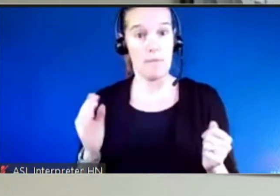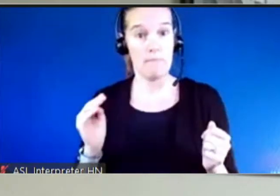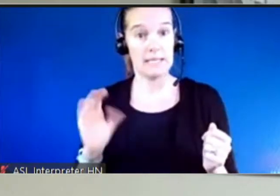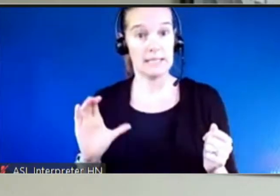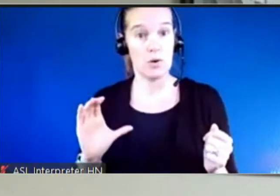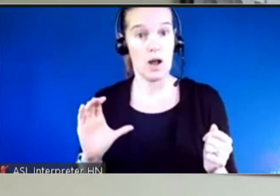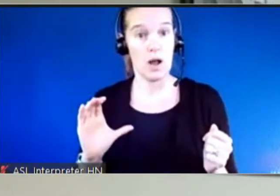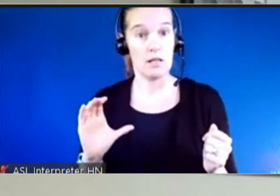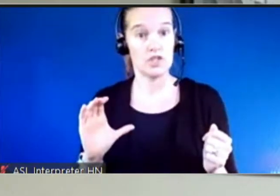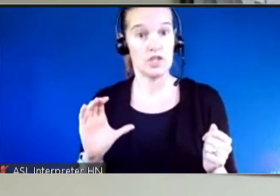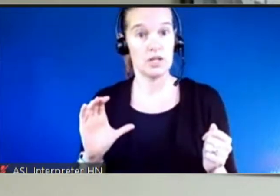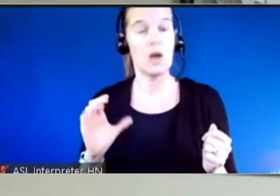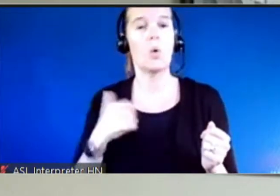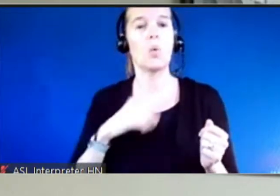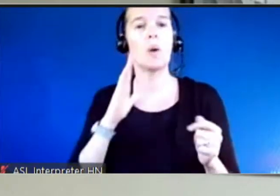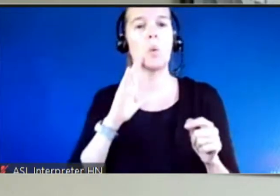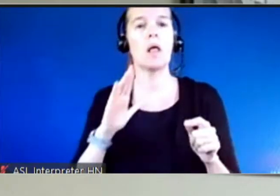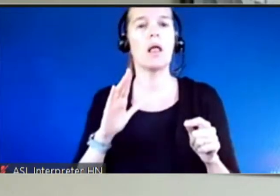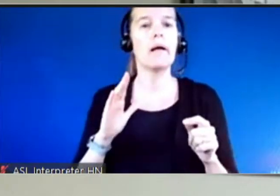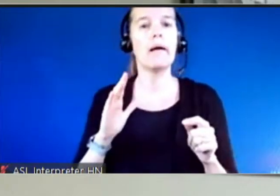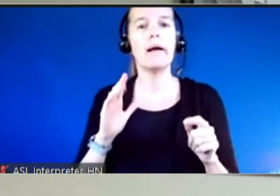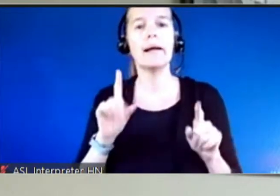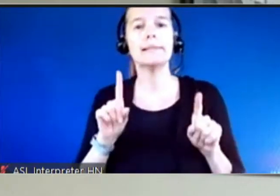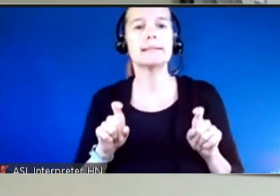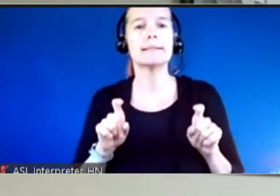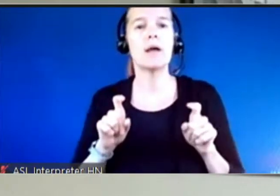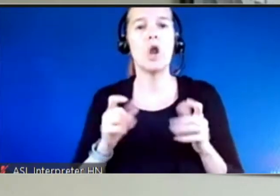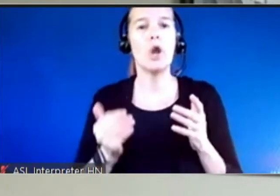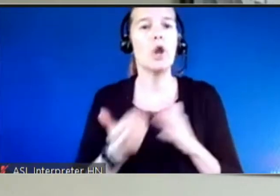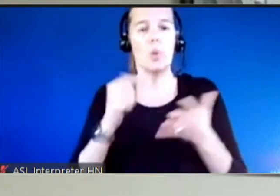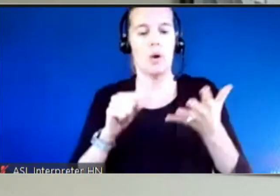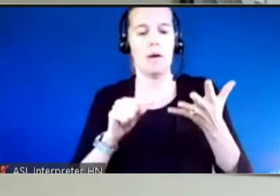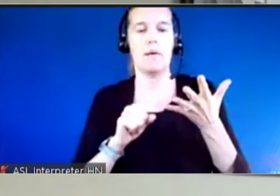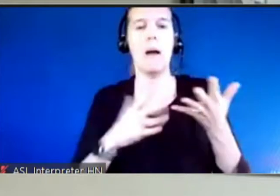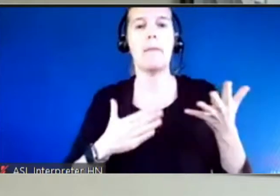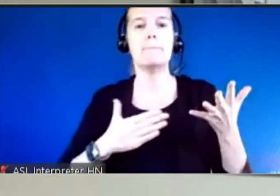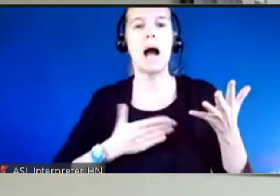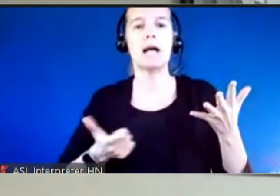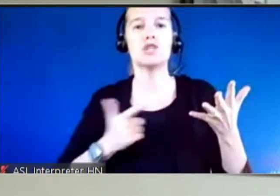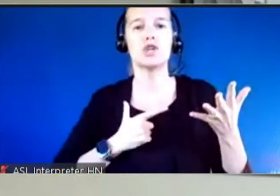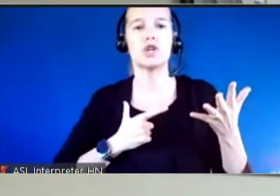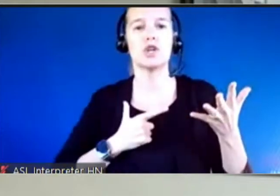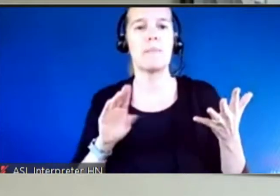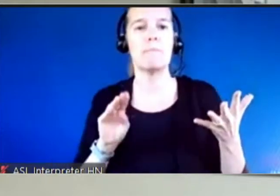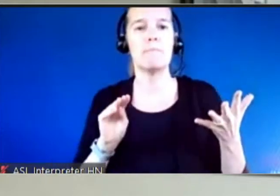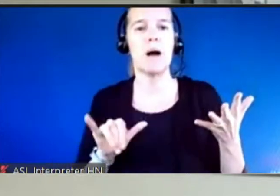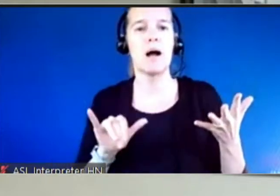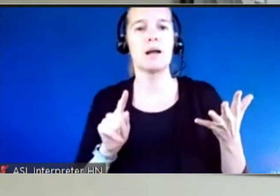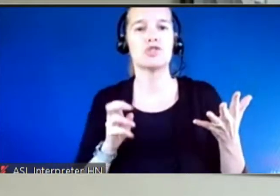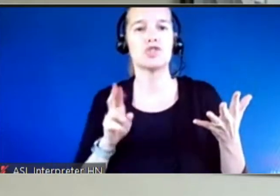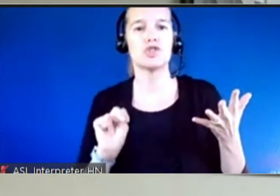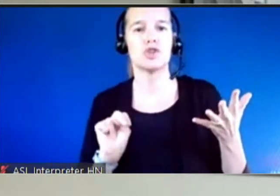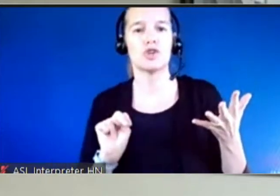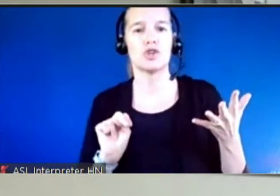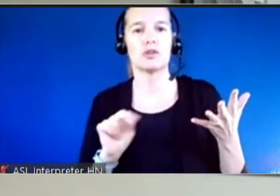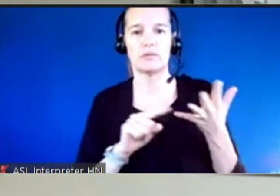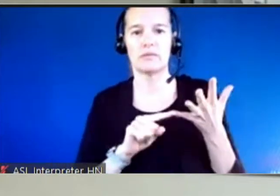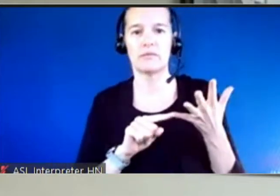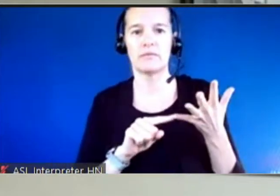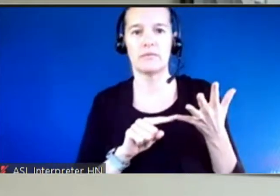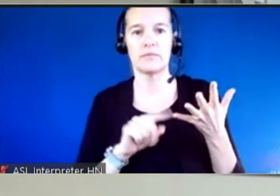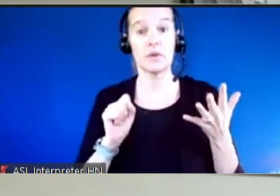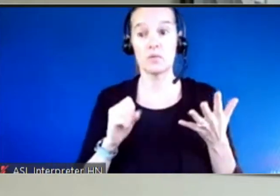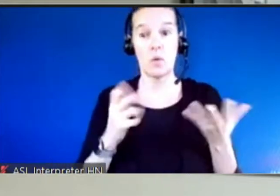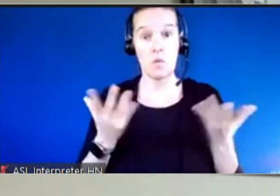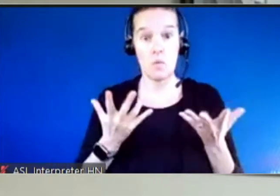test MyTurn. This is a new state site that would help streamline this process by people signing